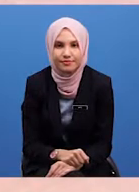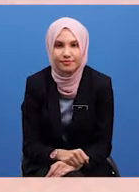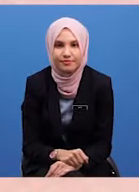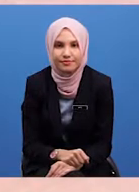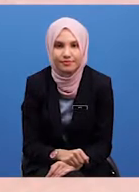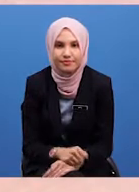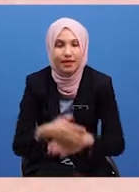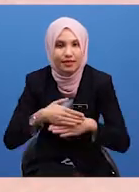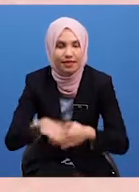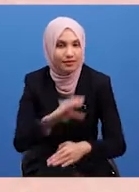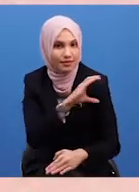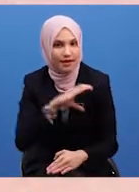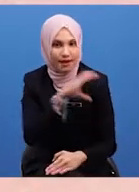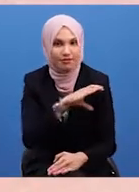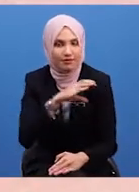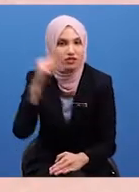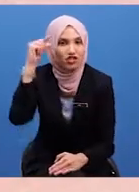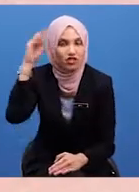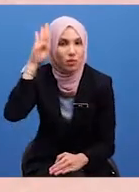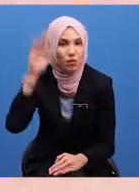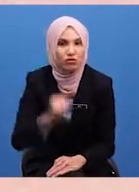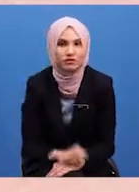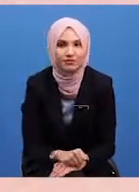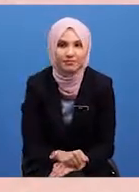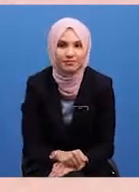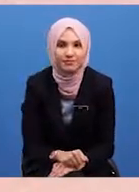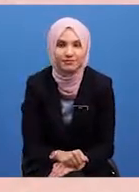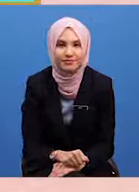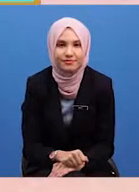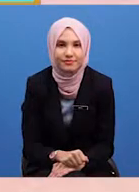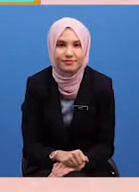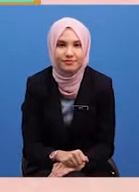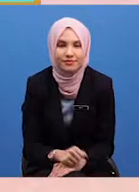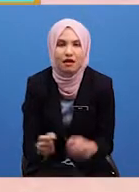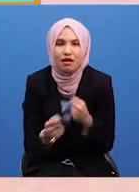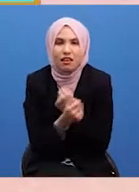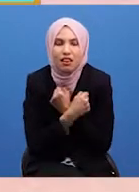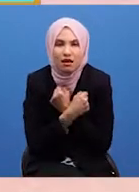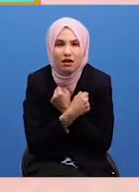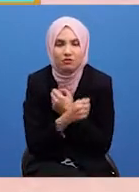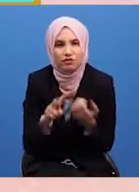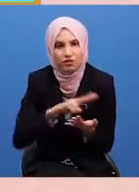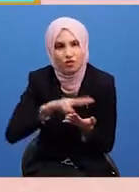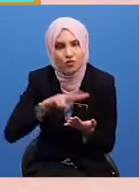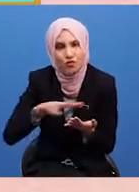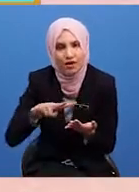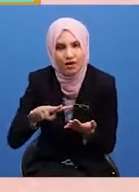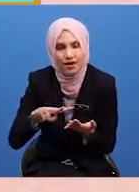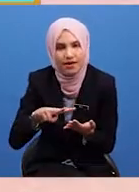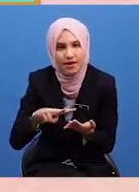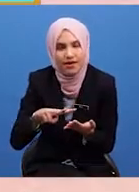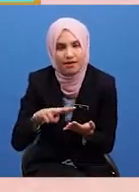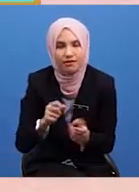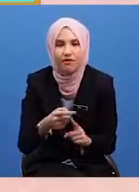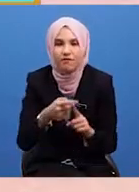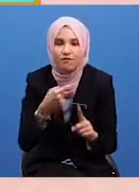The next character is Joff Boulder. Joff loves to read, and he reads the book